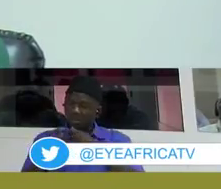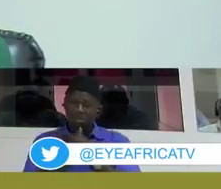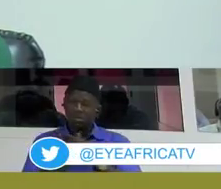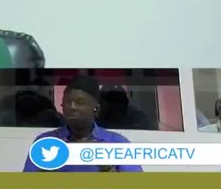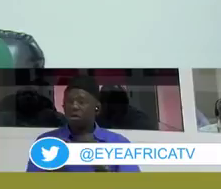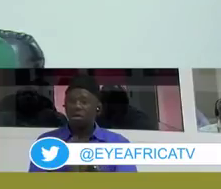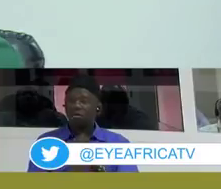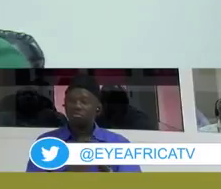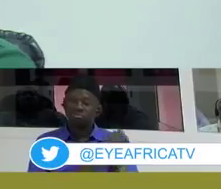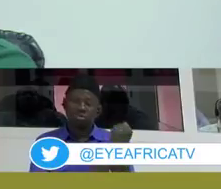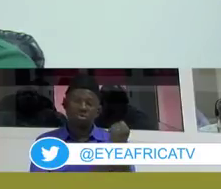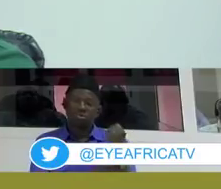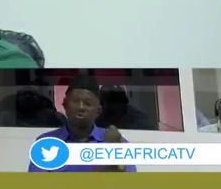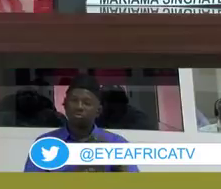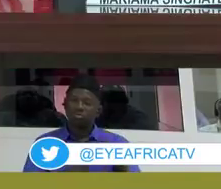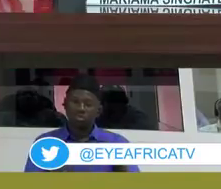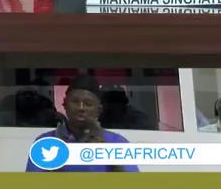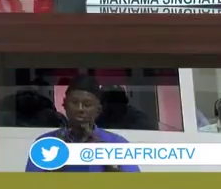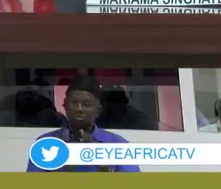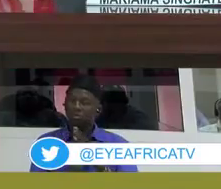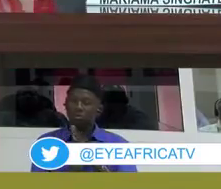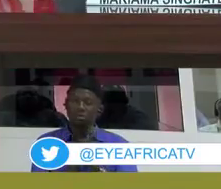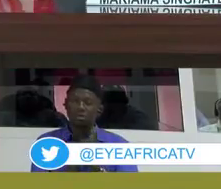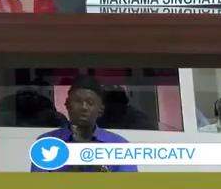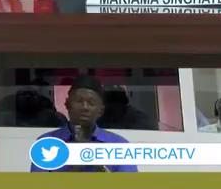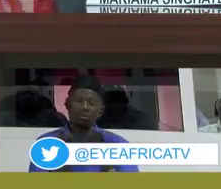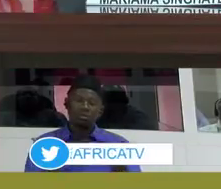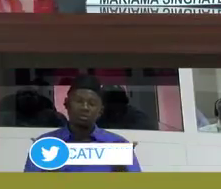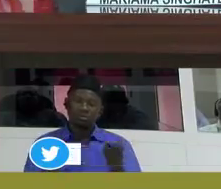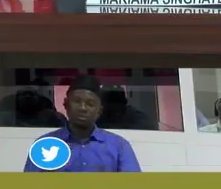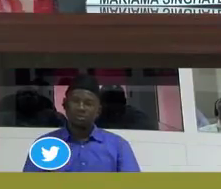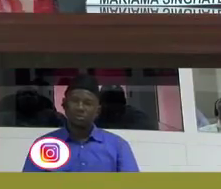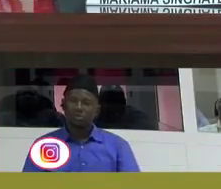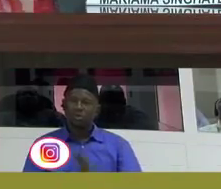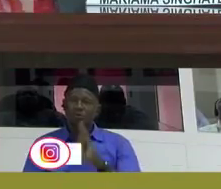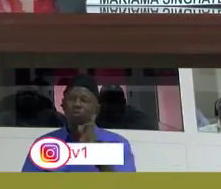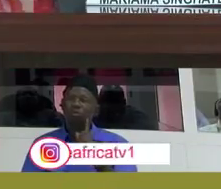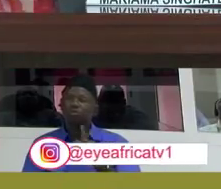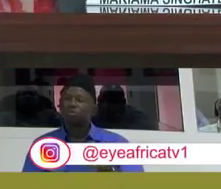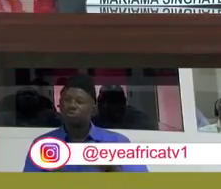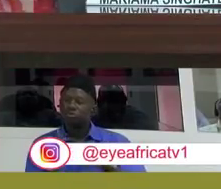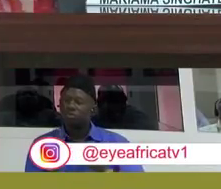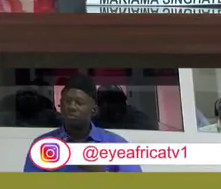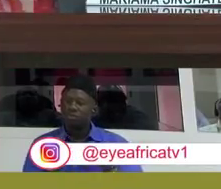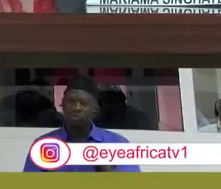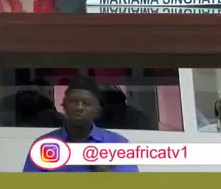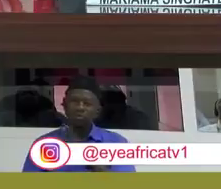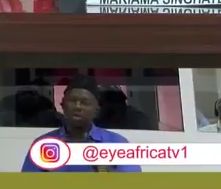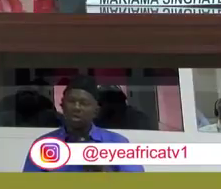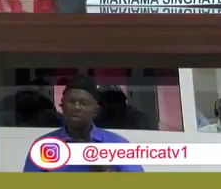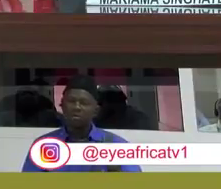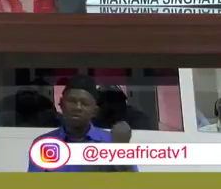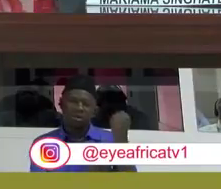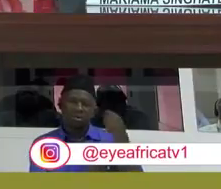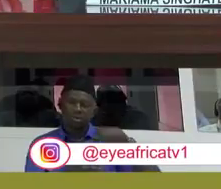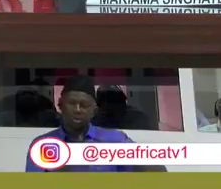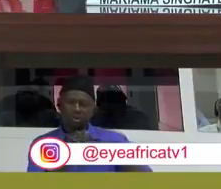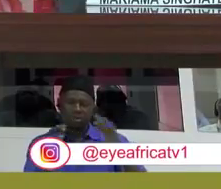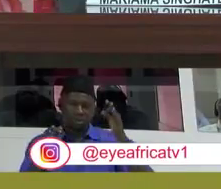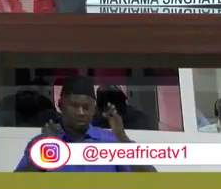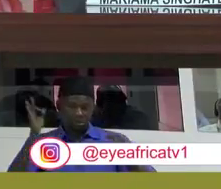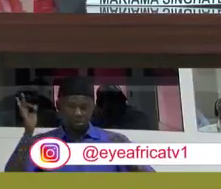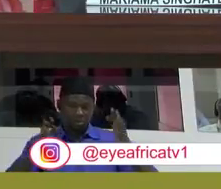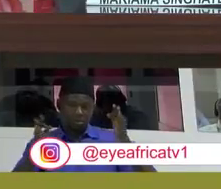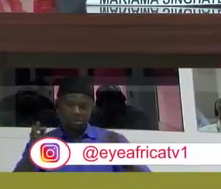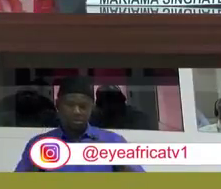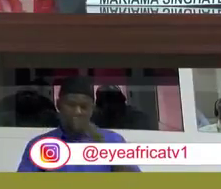up the challenge. Well, what do you mean by you did not have powers in the judiciary? Are you suggesting